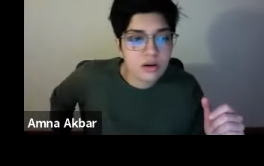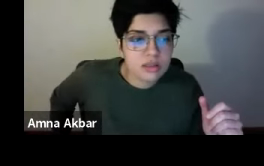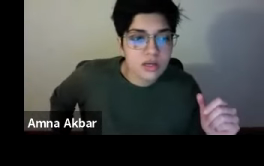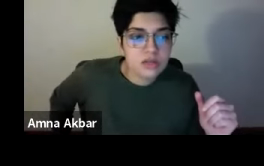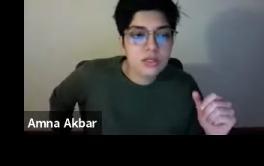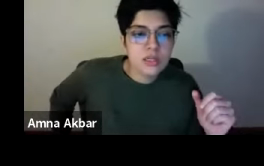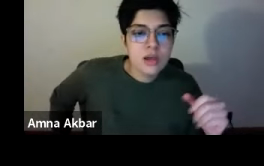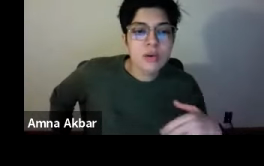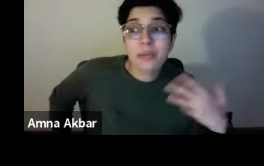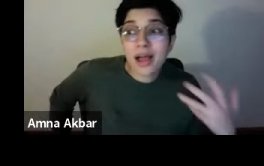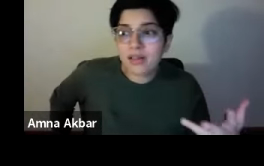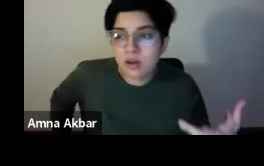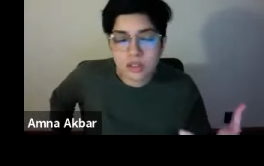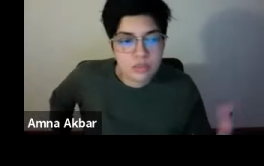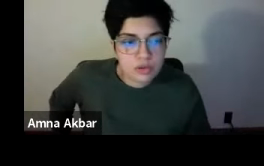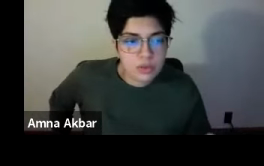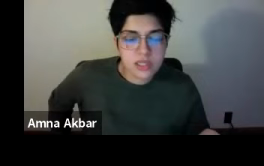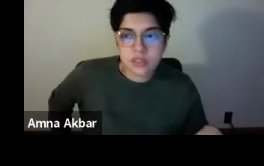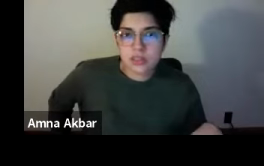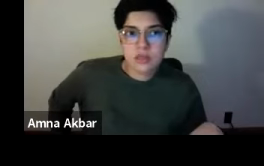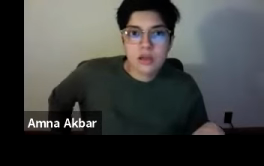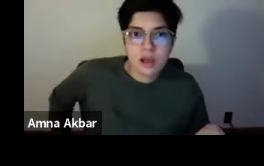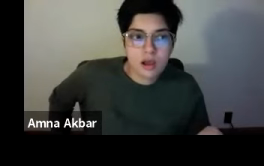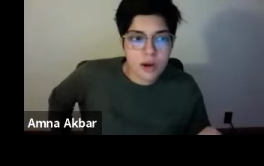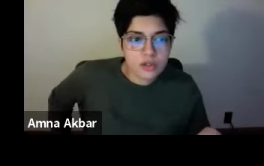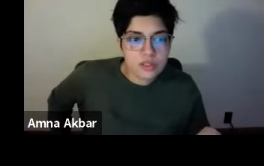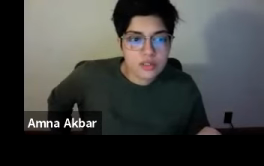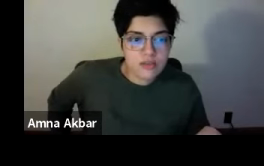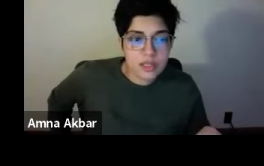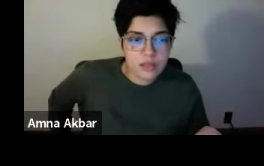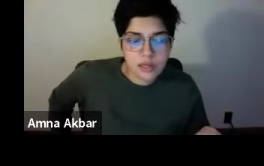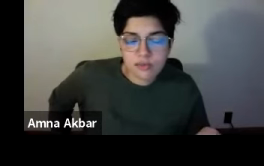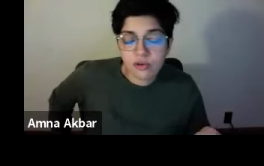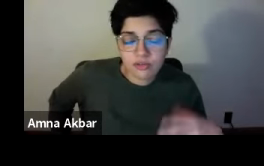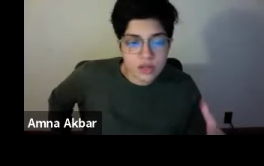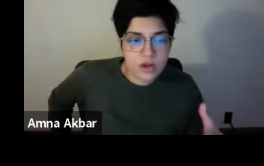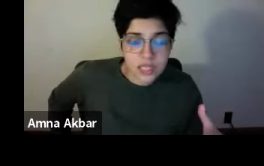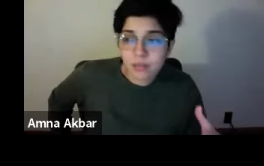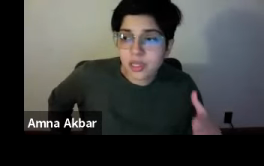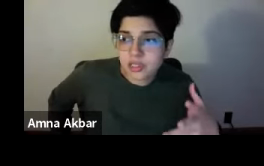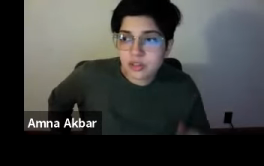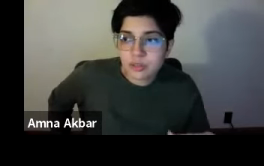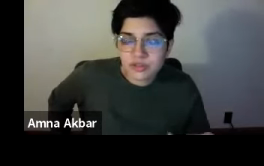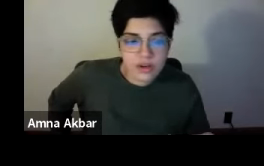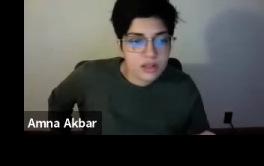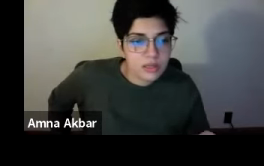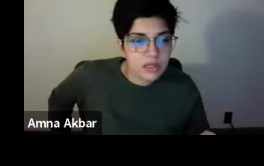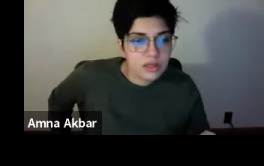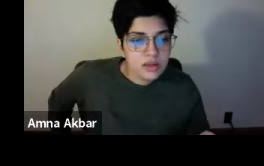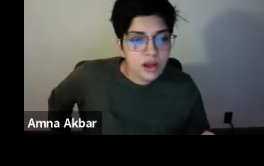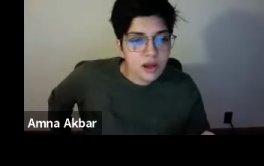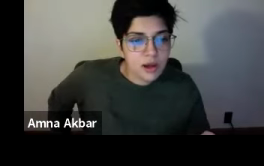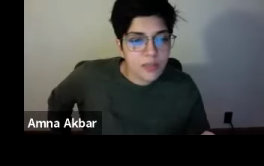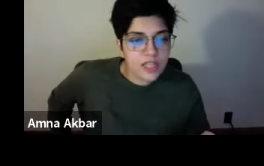candidates across the country, but by and large, in most places, our choices have been limited for a very long time, and they continue to be very